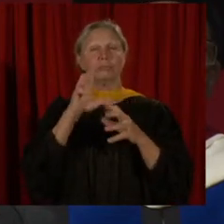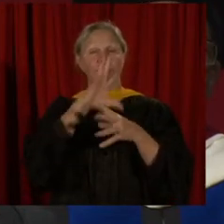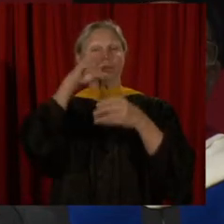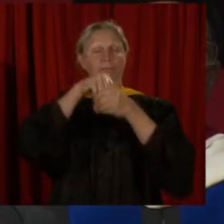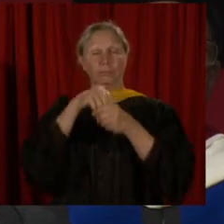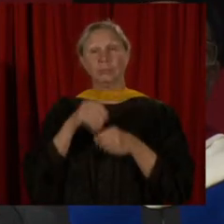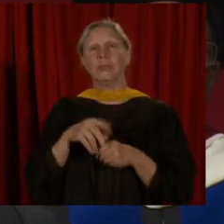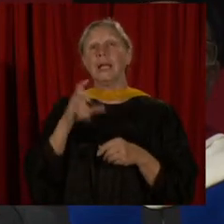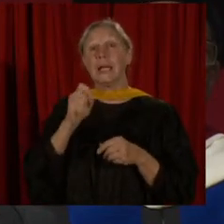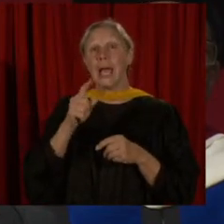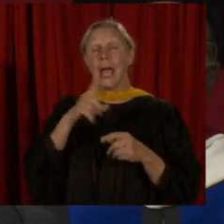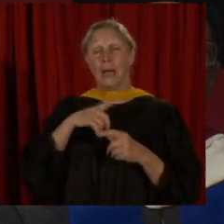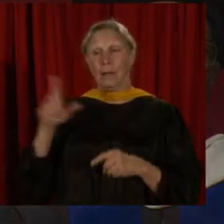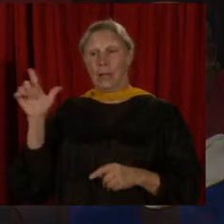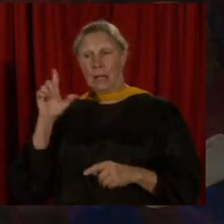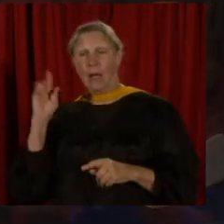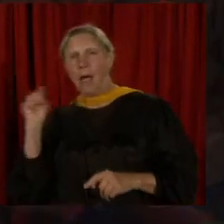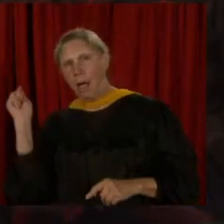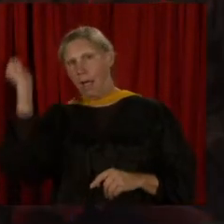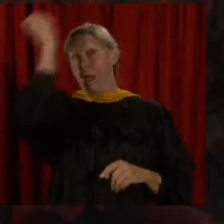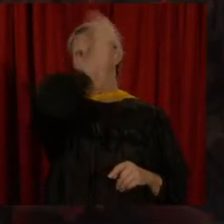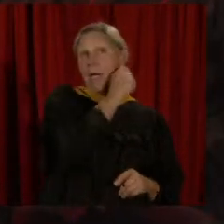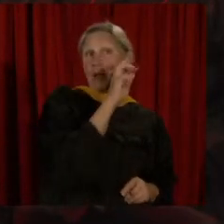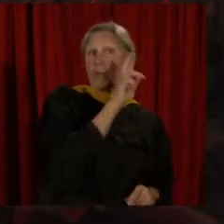the tassels to the left.